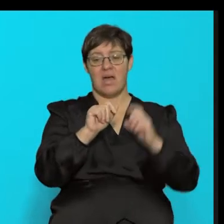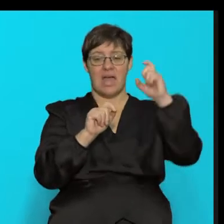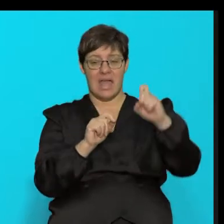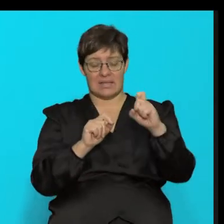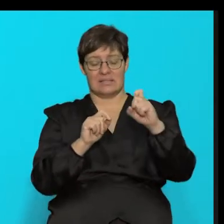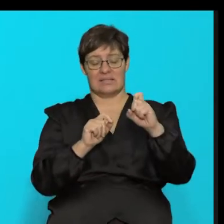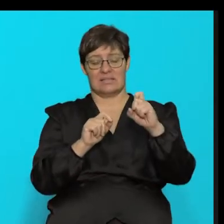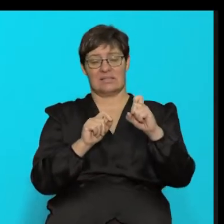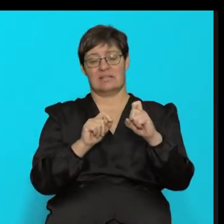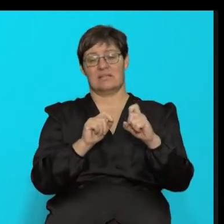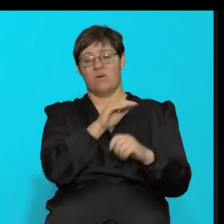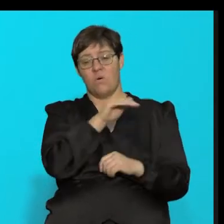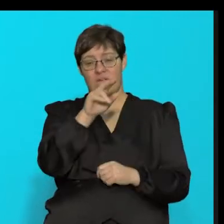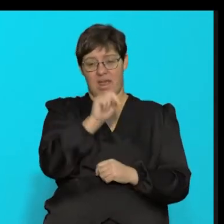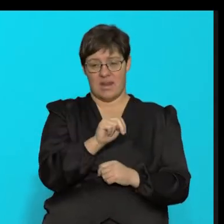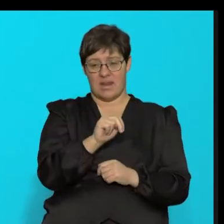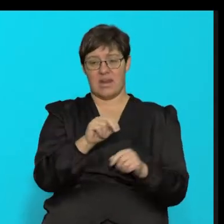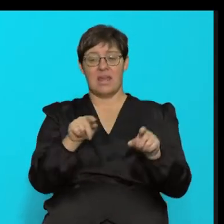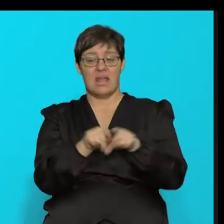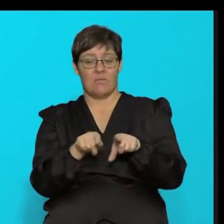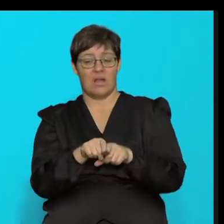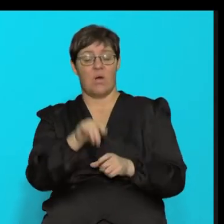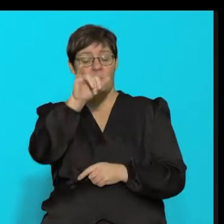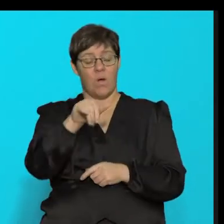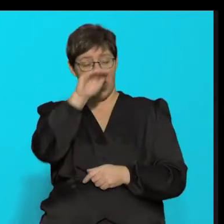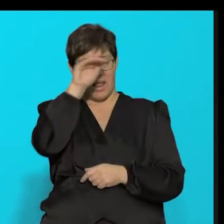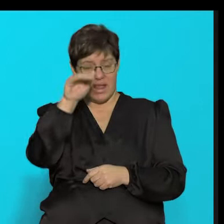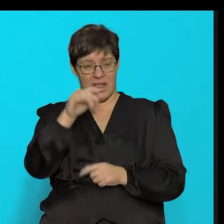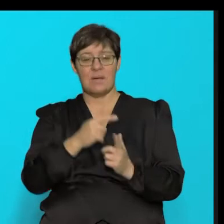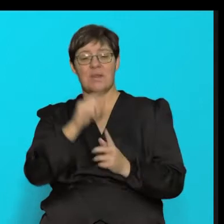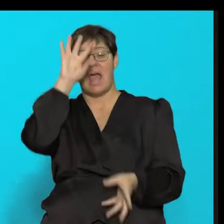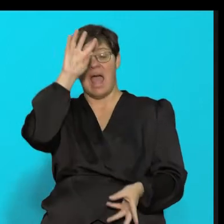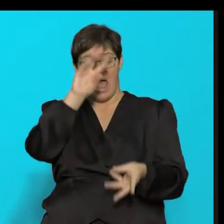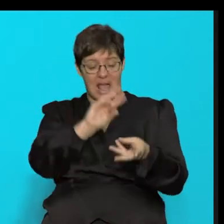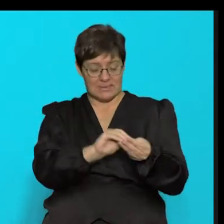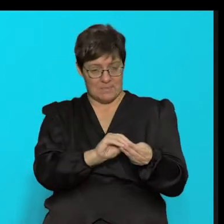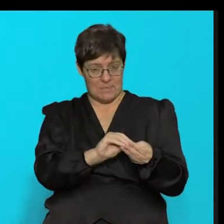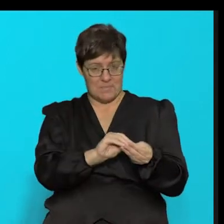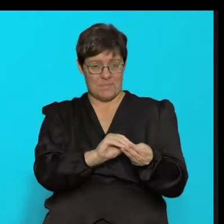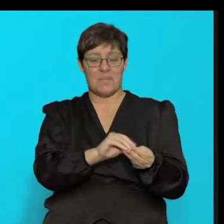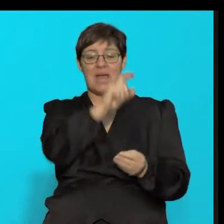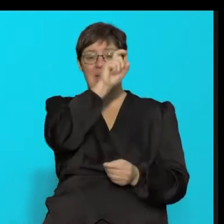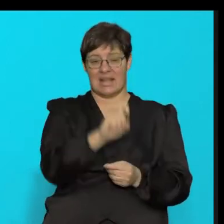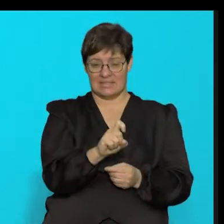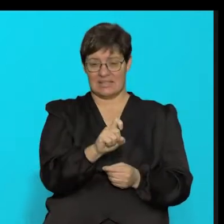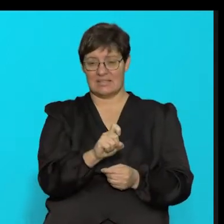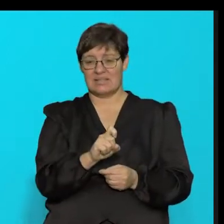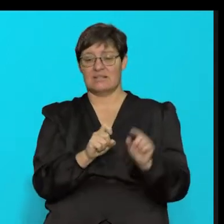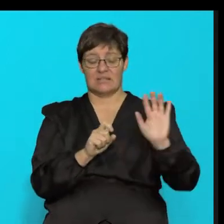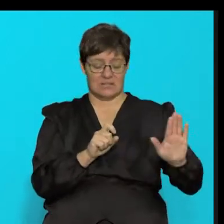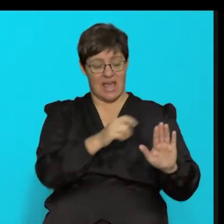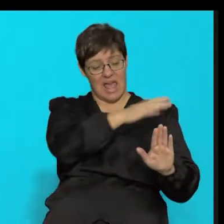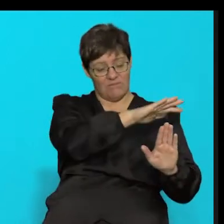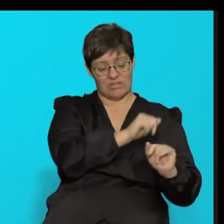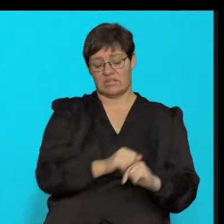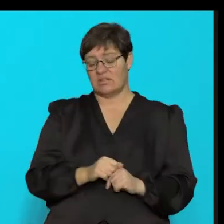over n. What does that mean? This implies what we're doing is the sum is the average of x, and